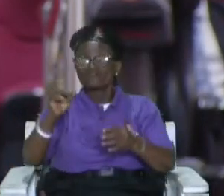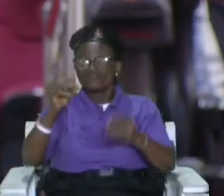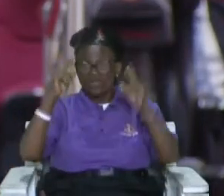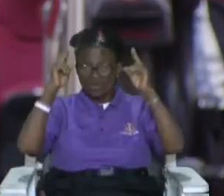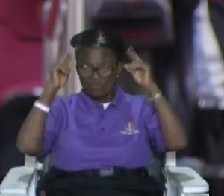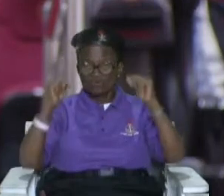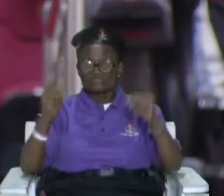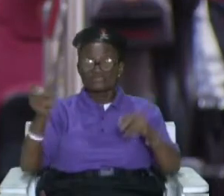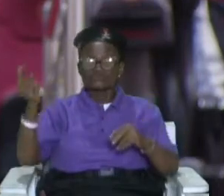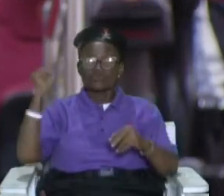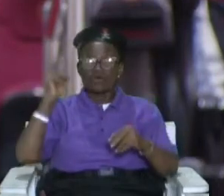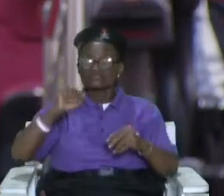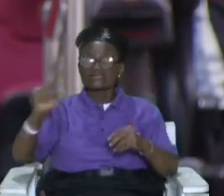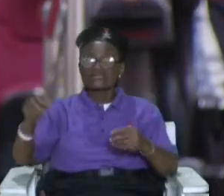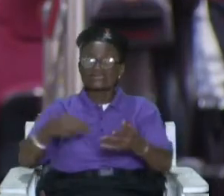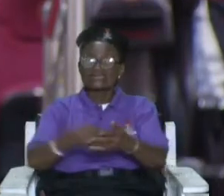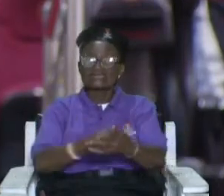God.